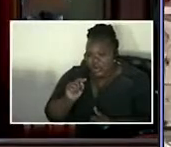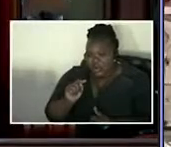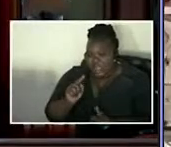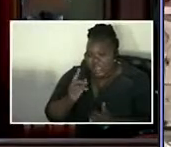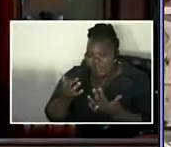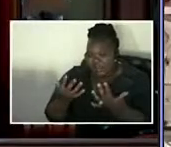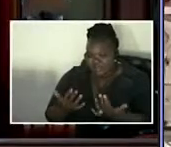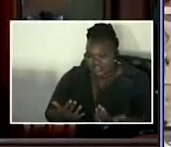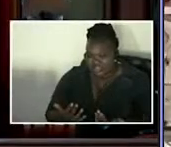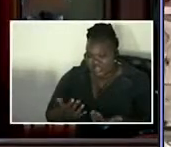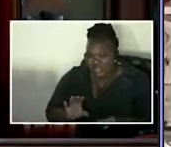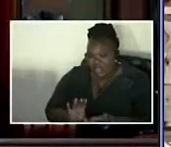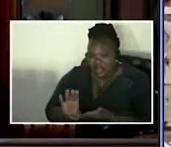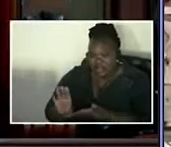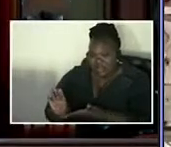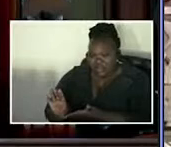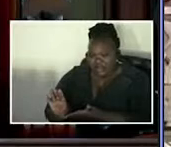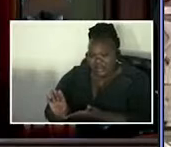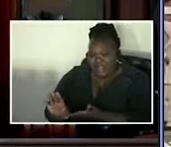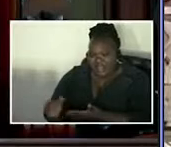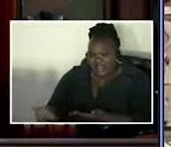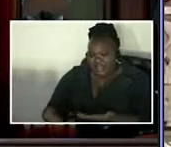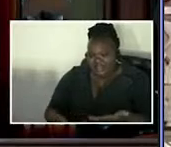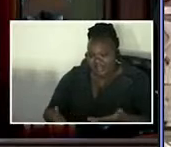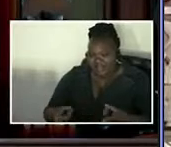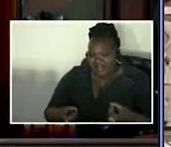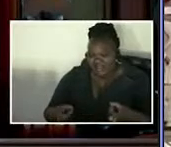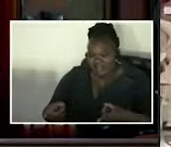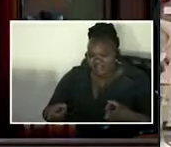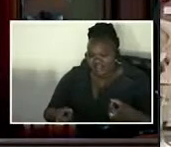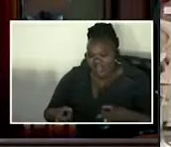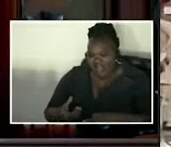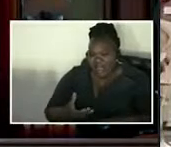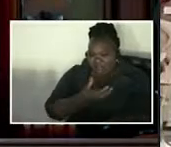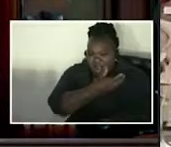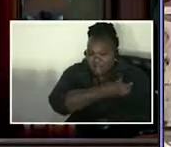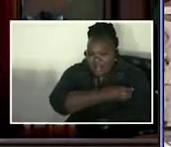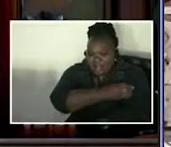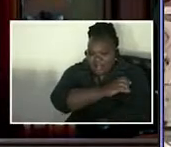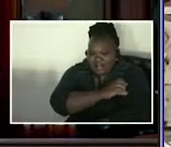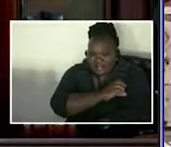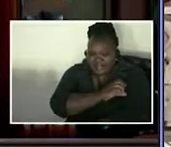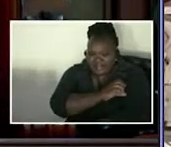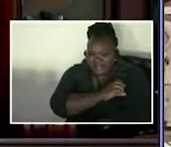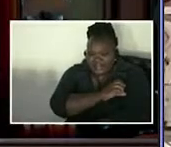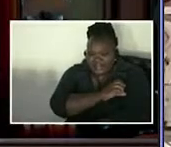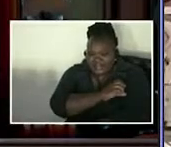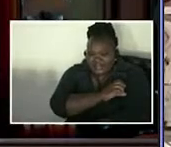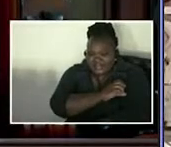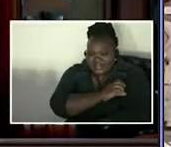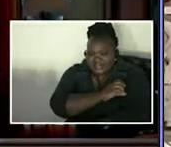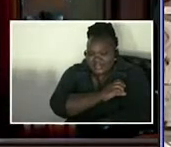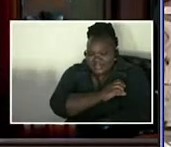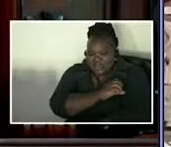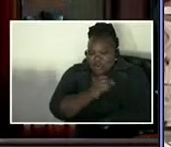is allocated to the service delivery of primary health nomage